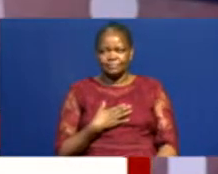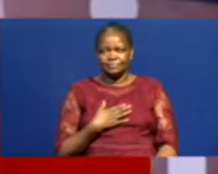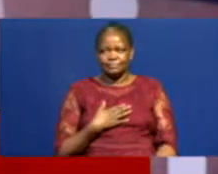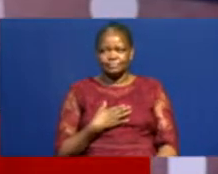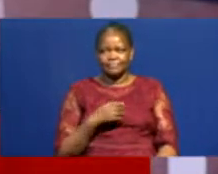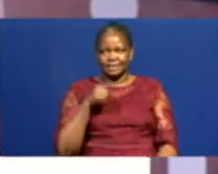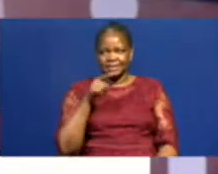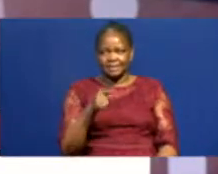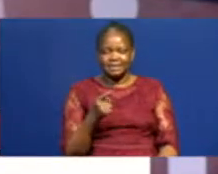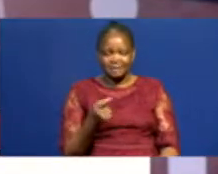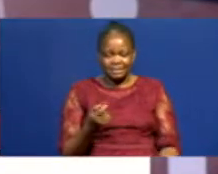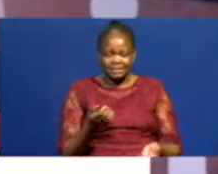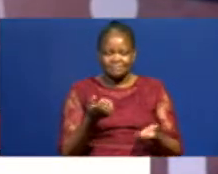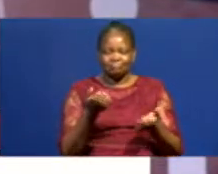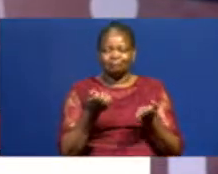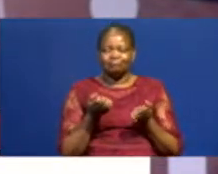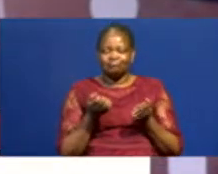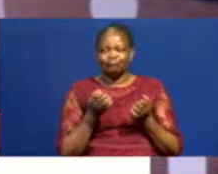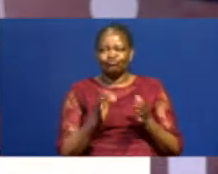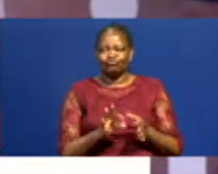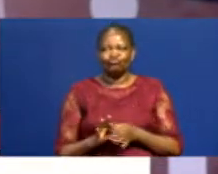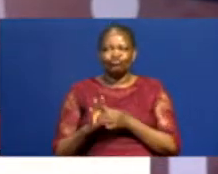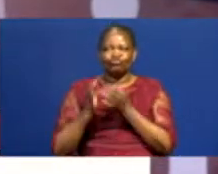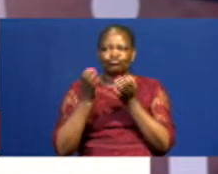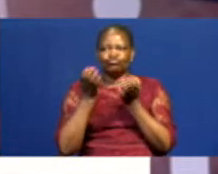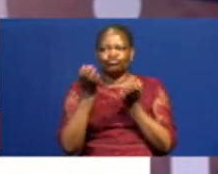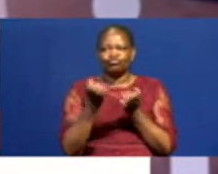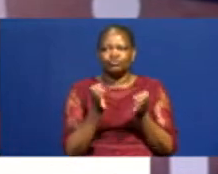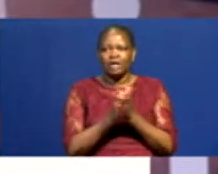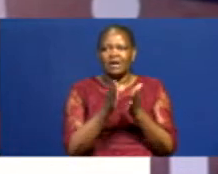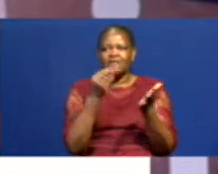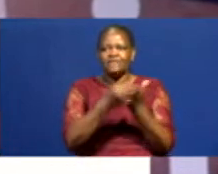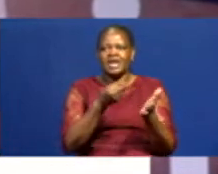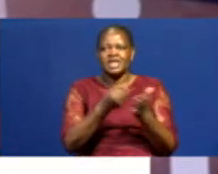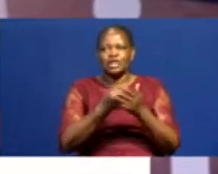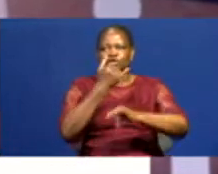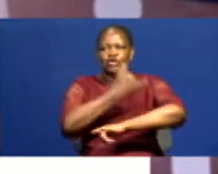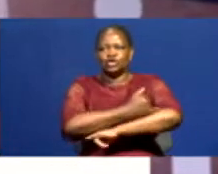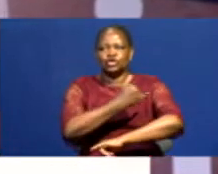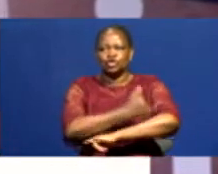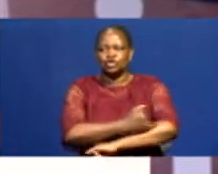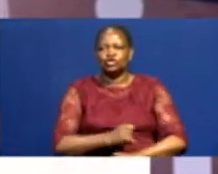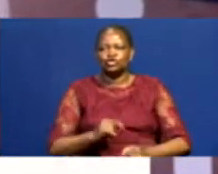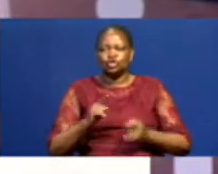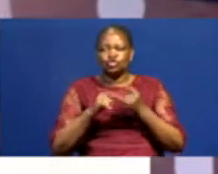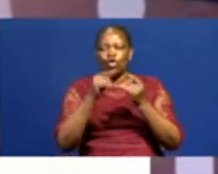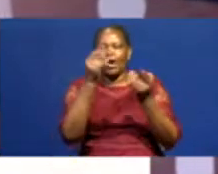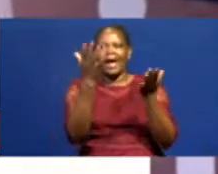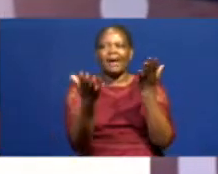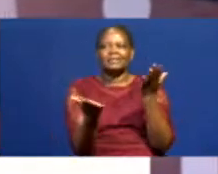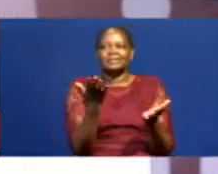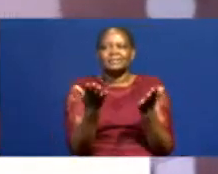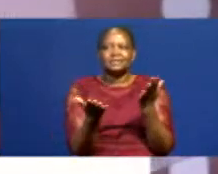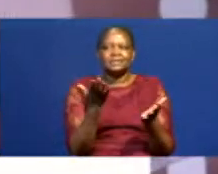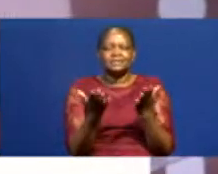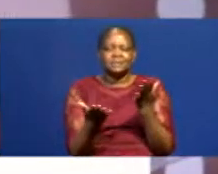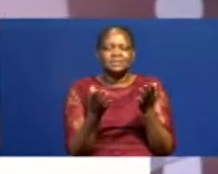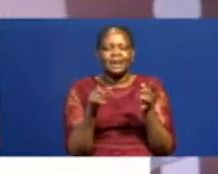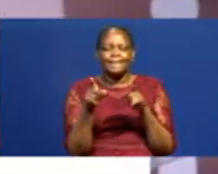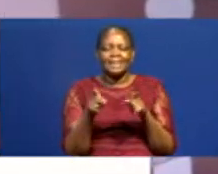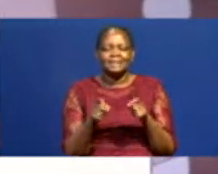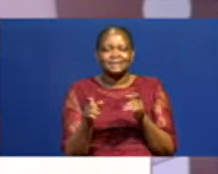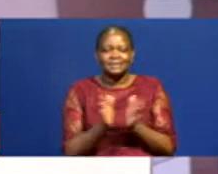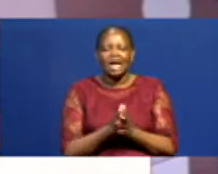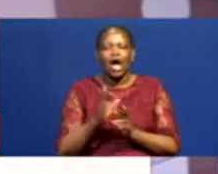calls for large corporation or businesses and financial institutions to assess, manage,